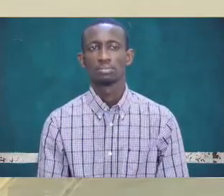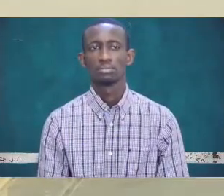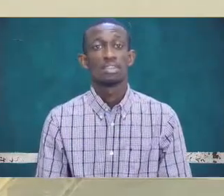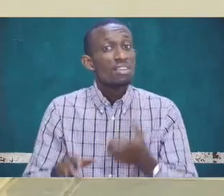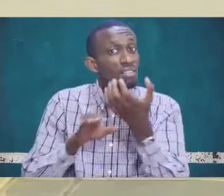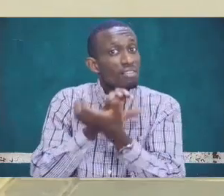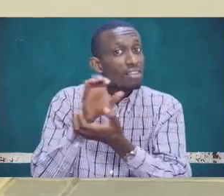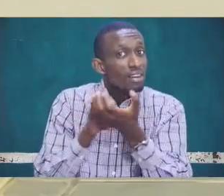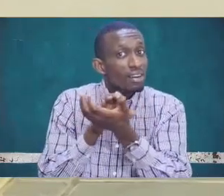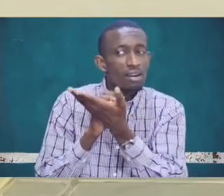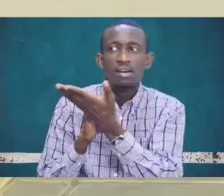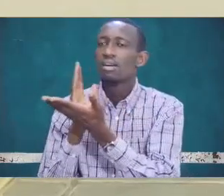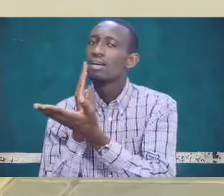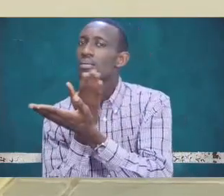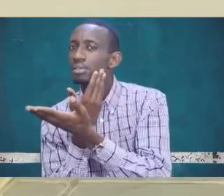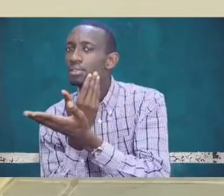water.